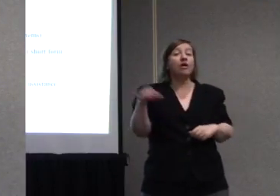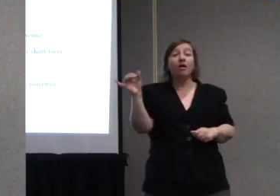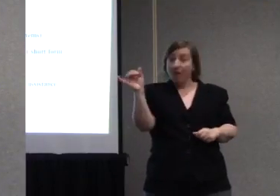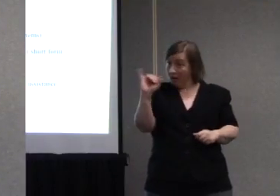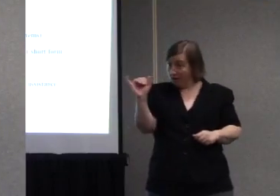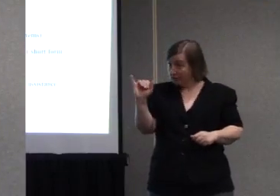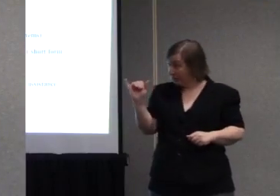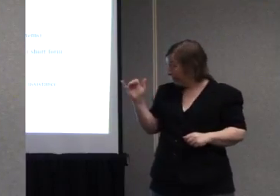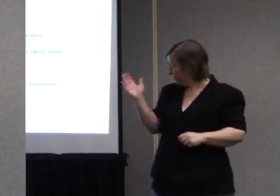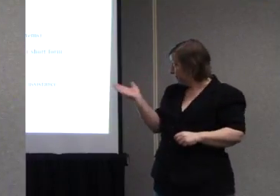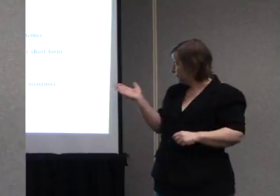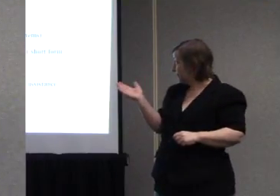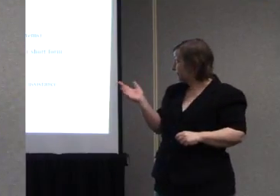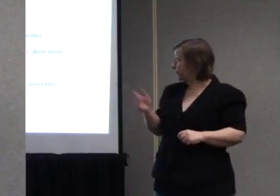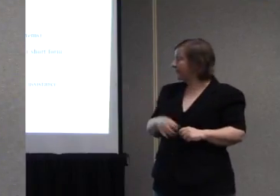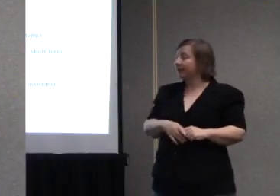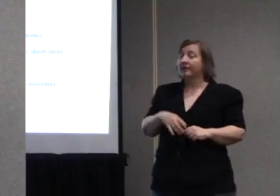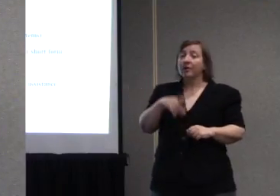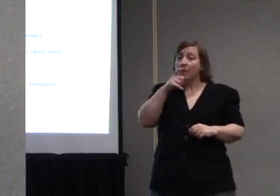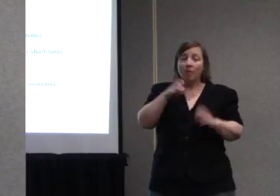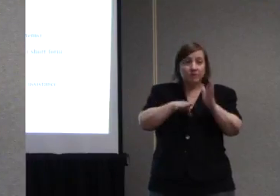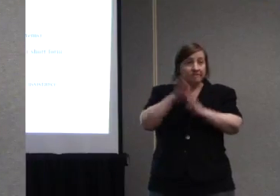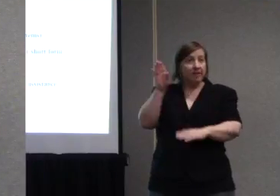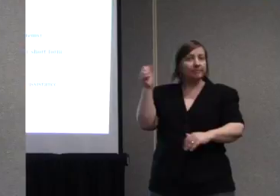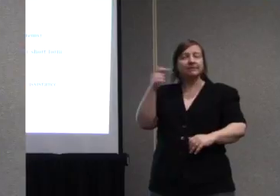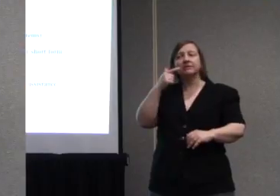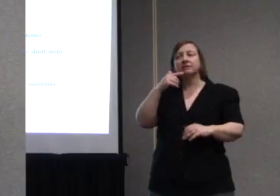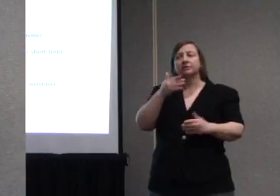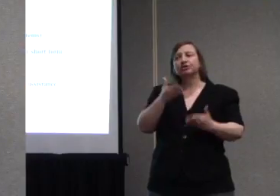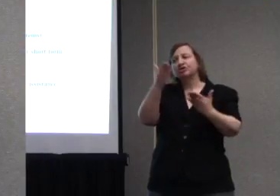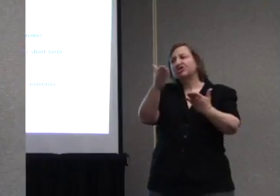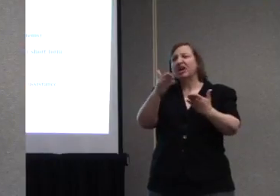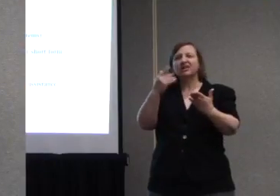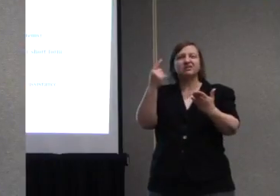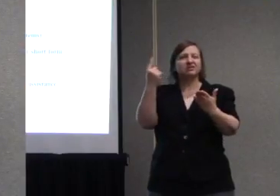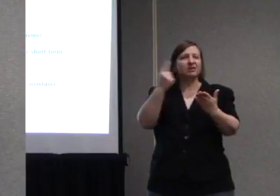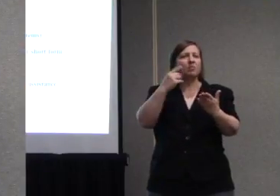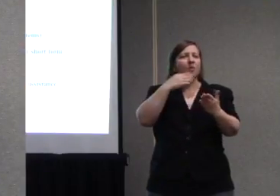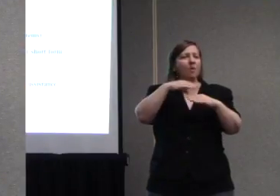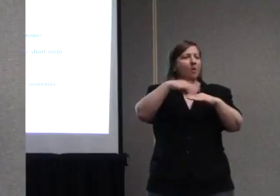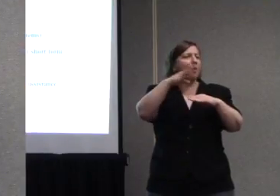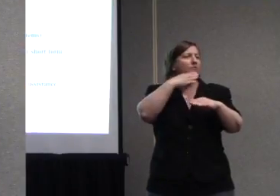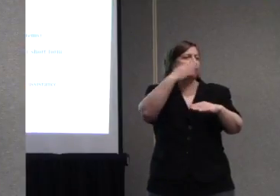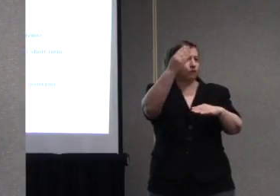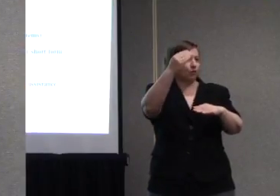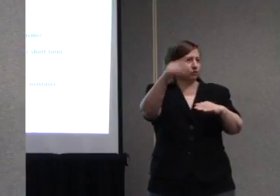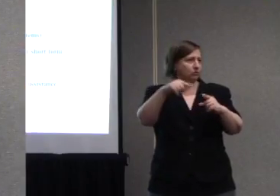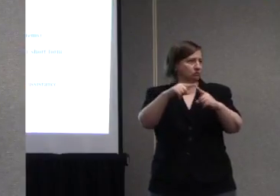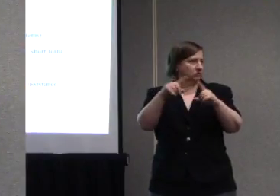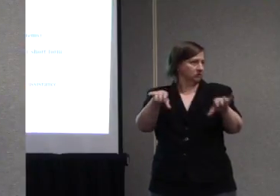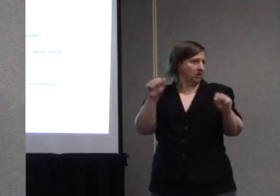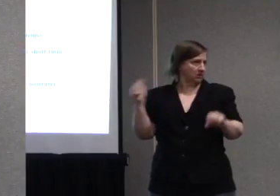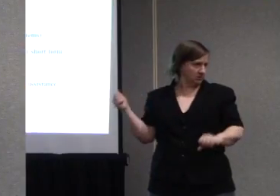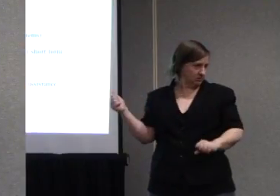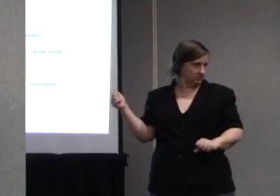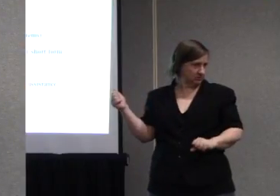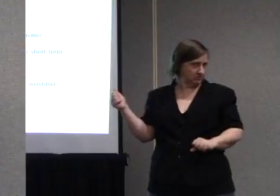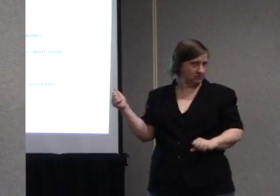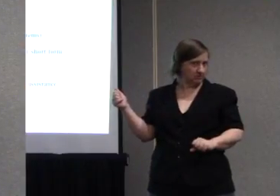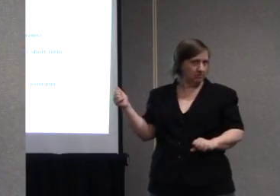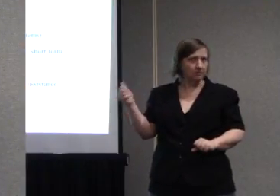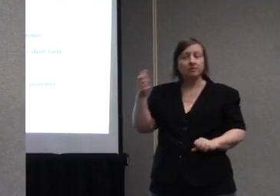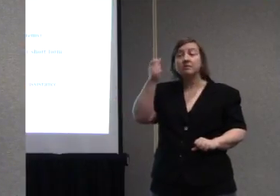very helpful. You also need, the developers suggest that the person be over 14 years of age,